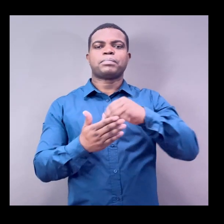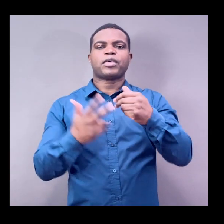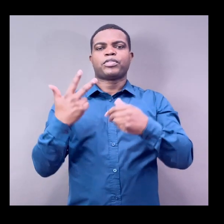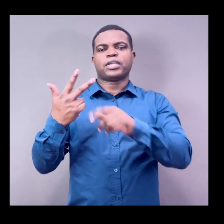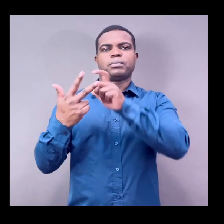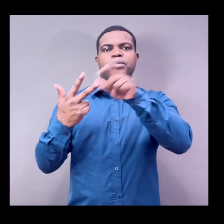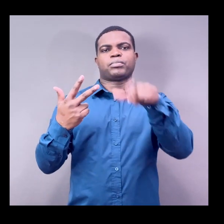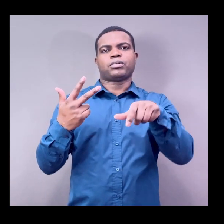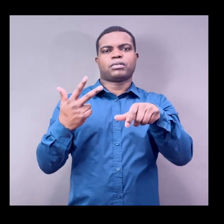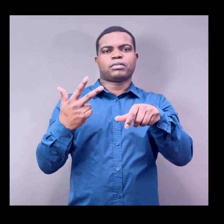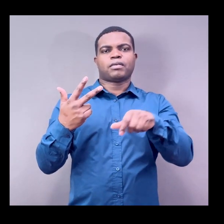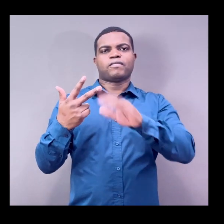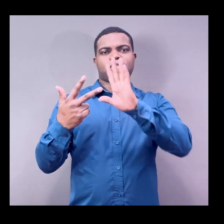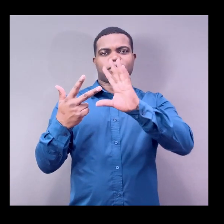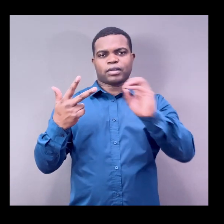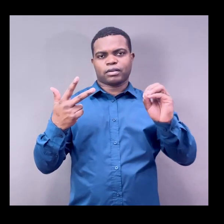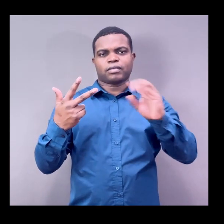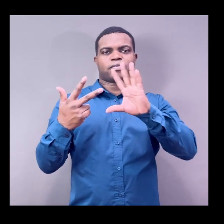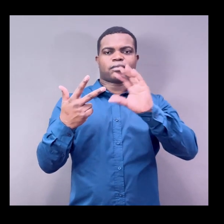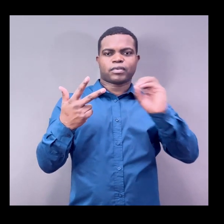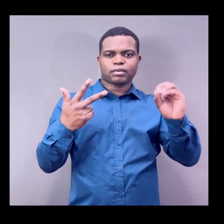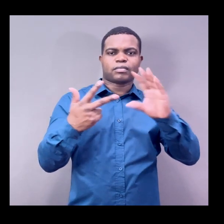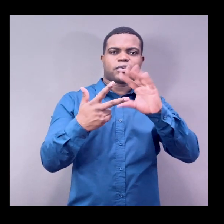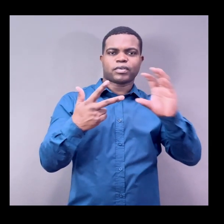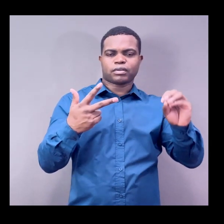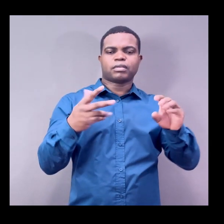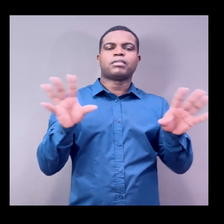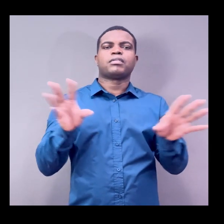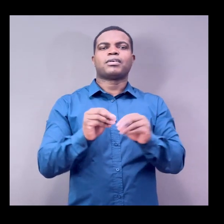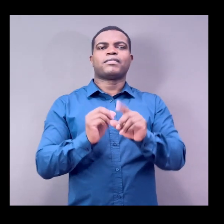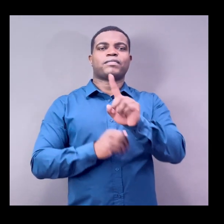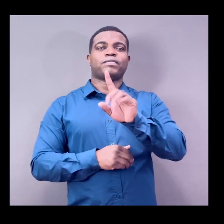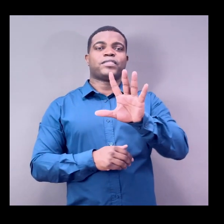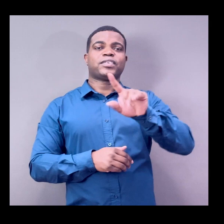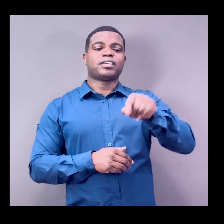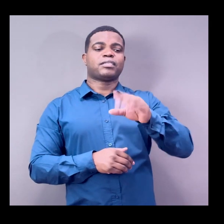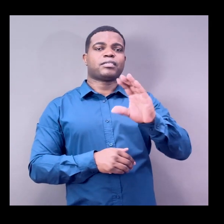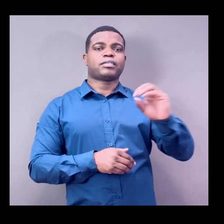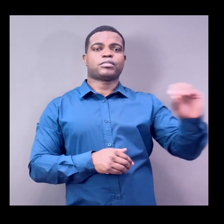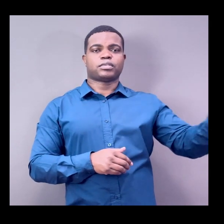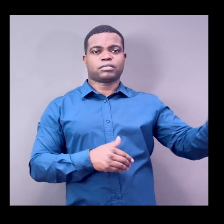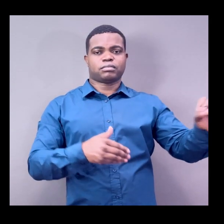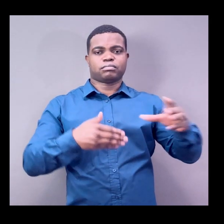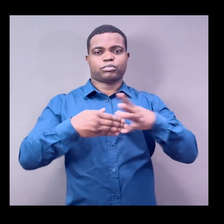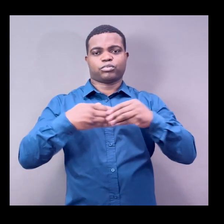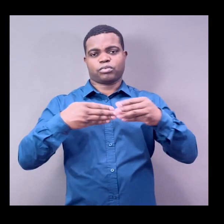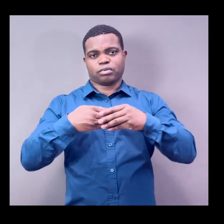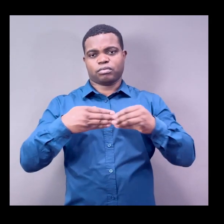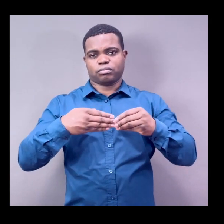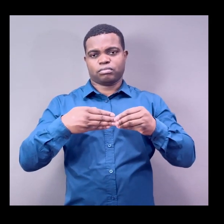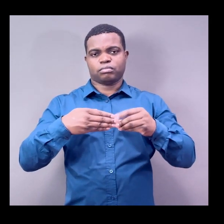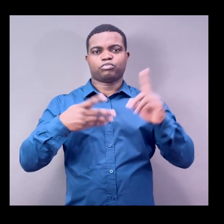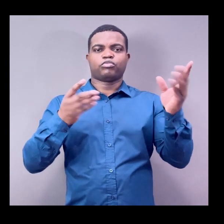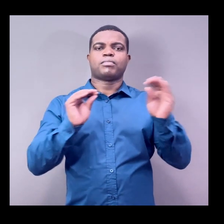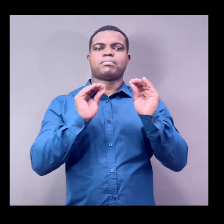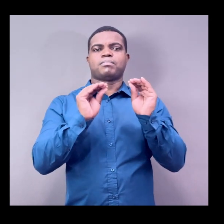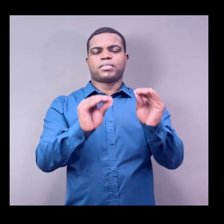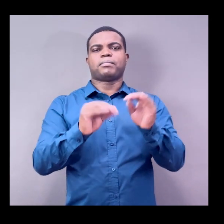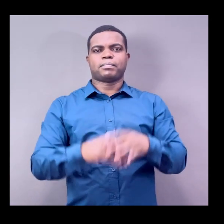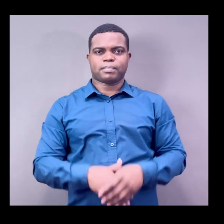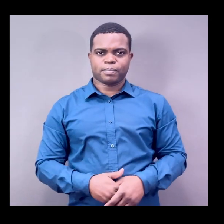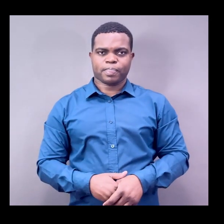3 trainers. That is 3 times 500, that is $15,000 US. So that is how to